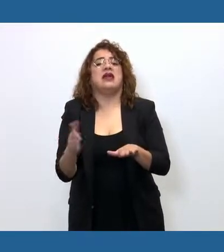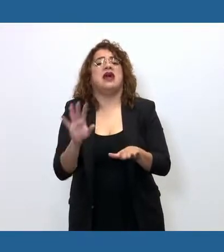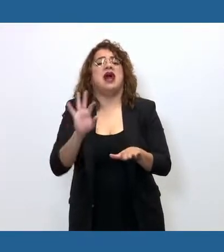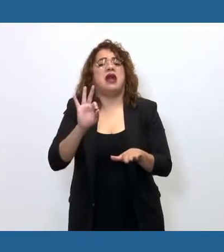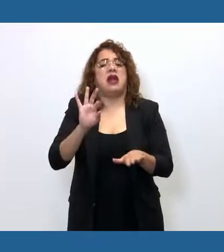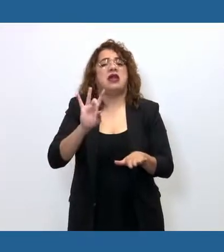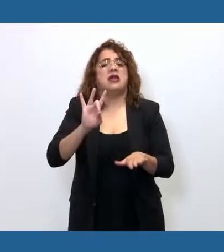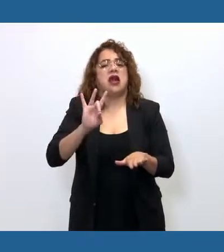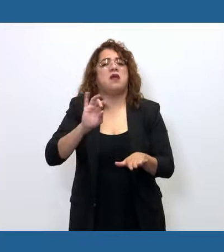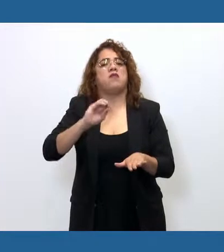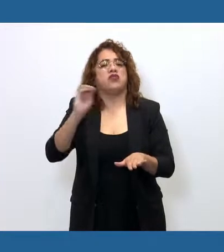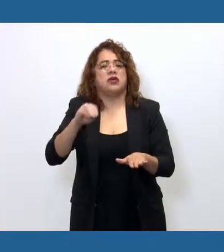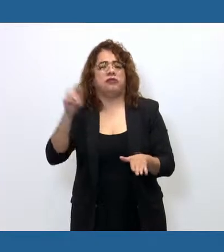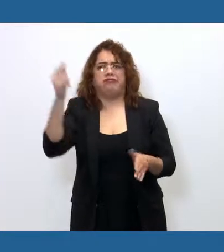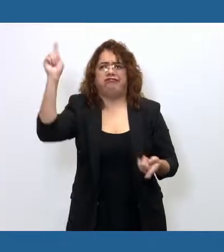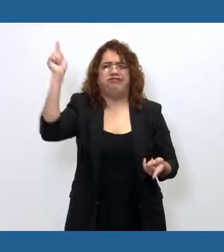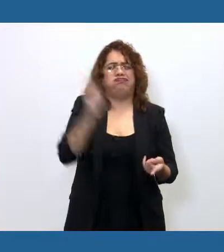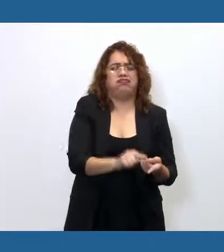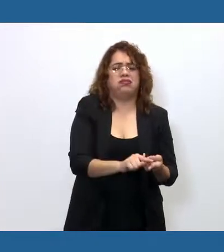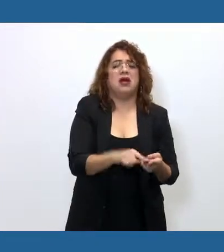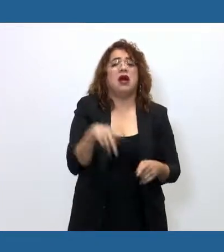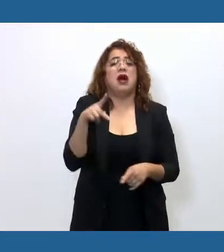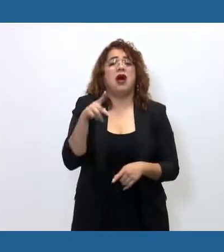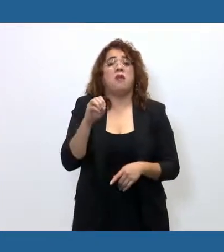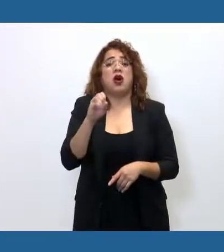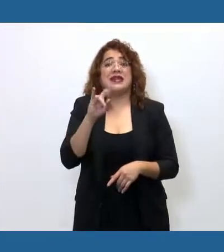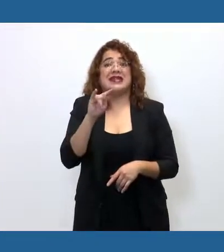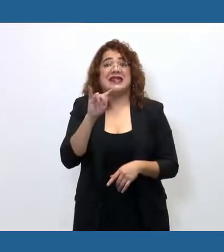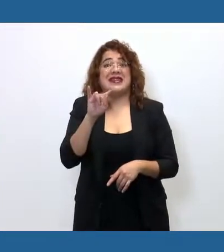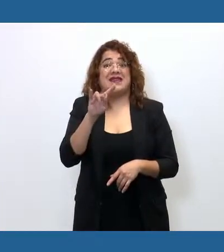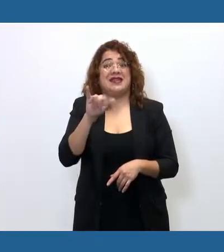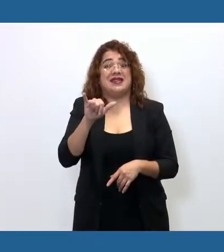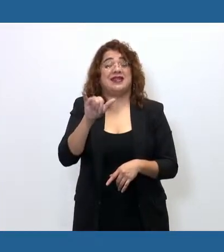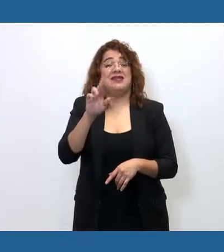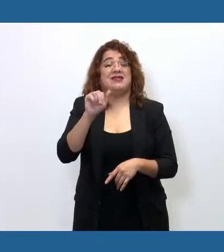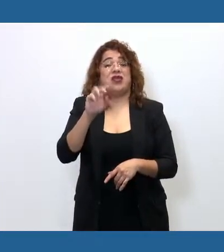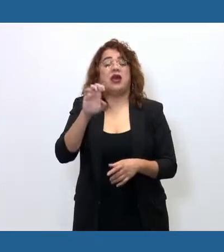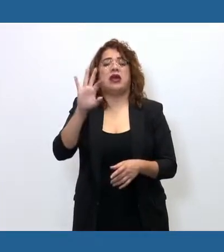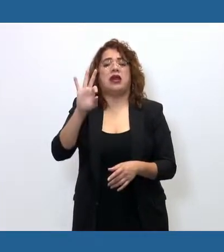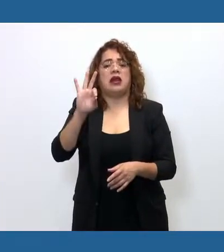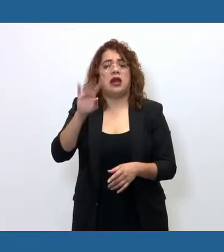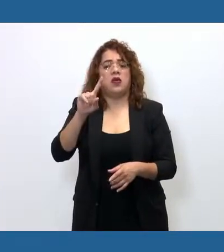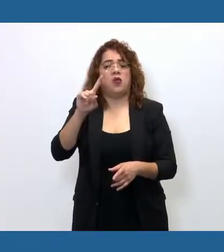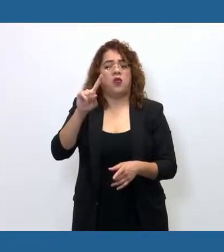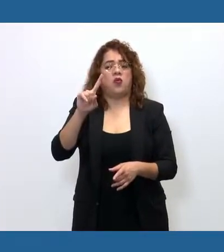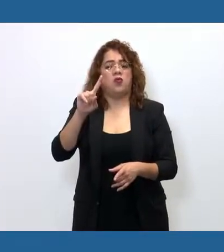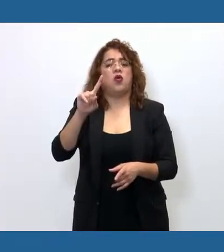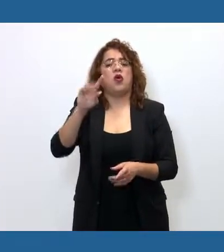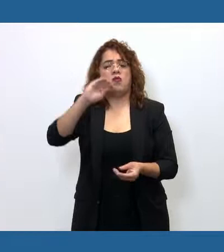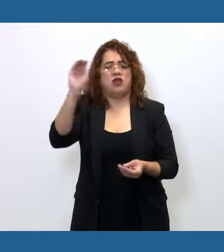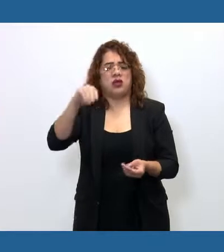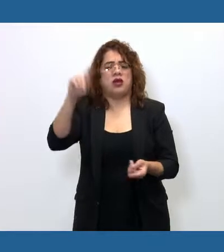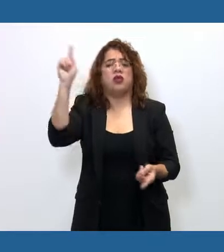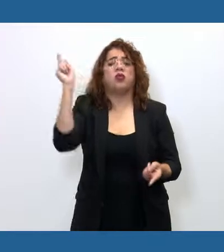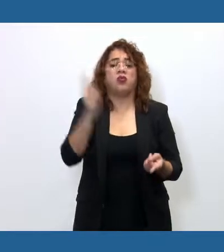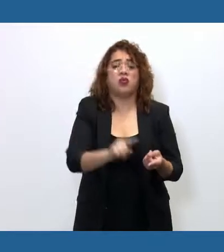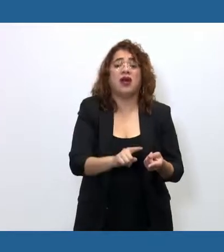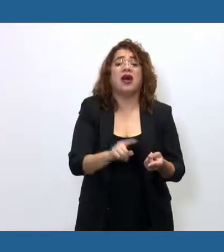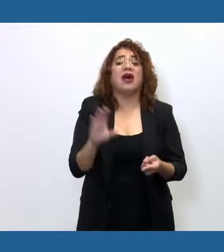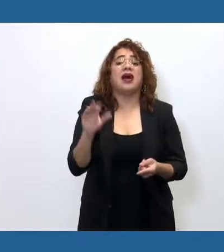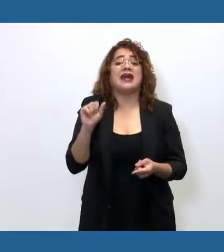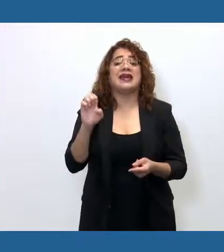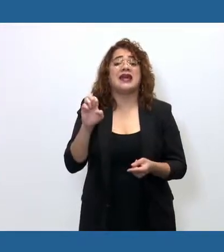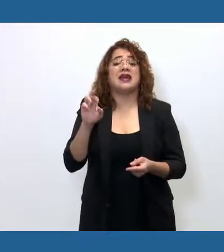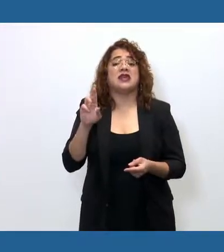surge, the positivity rate has decreased 91% and the case rate is down 96%. So if you look at